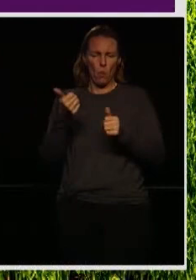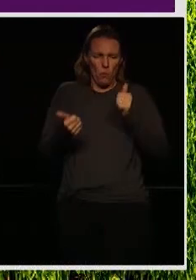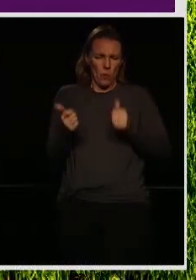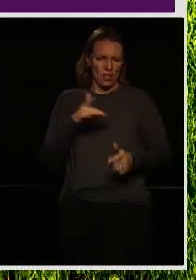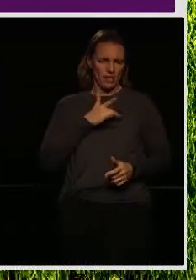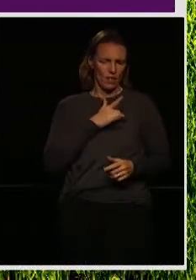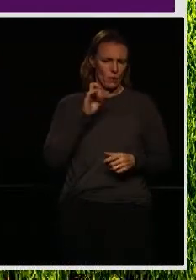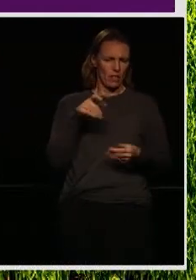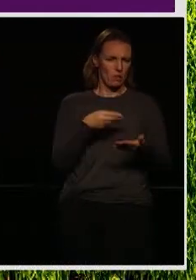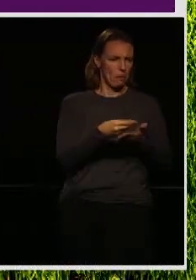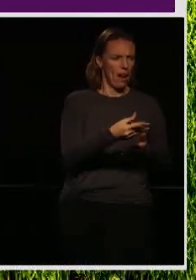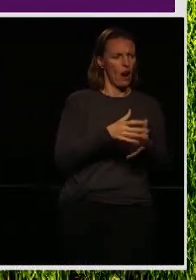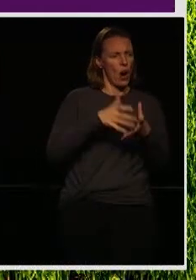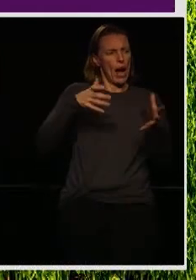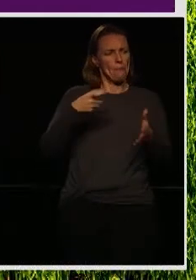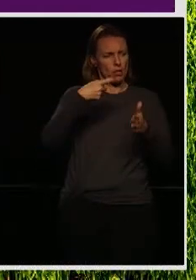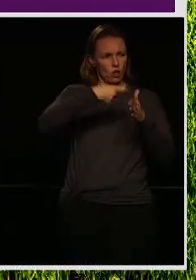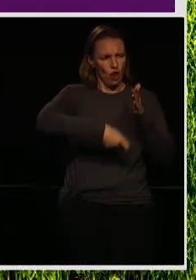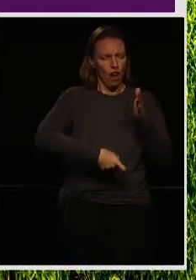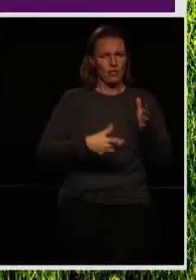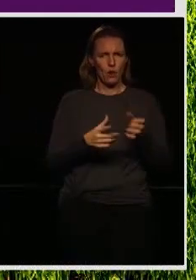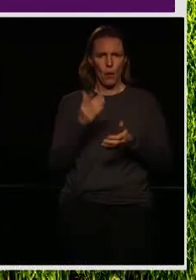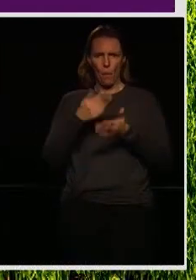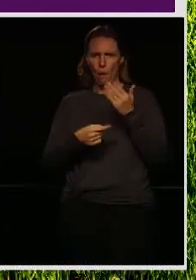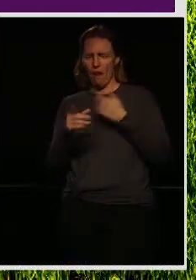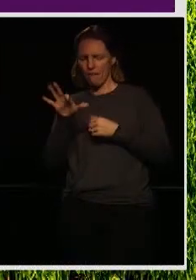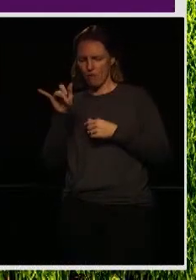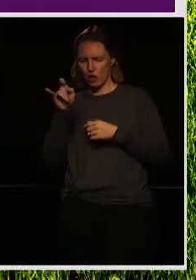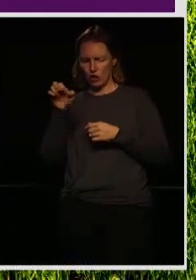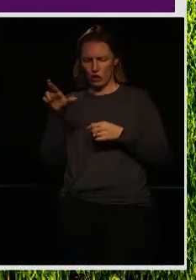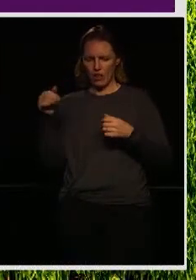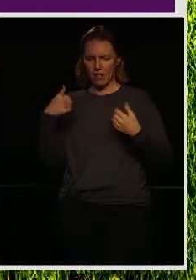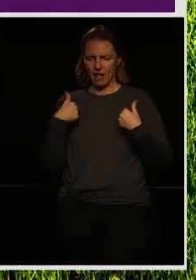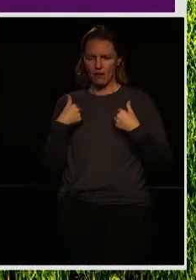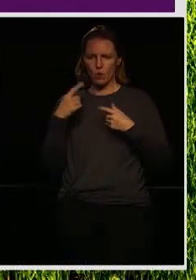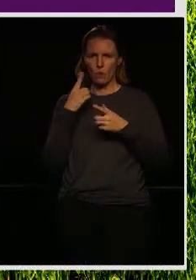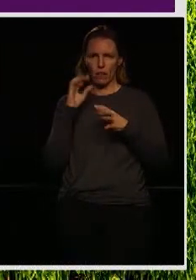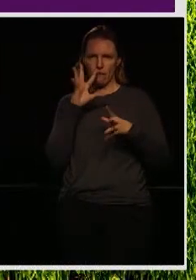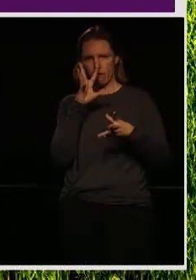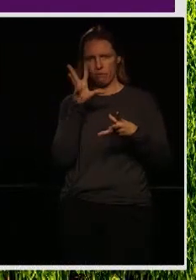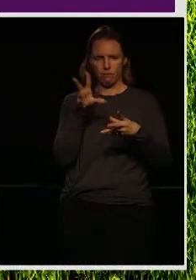how much it costs or which features it has. So we have rolled that into our